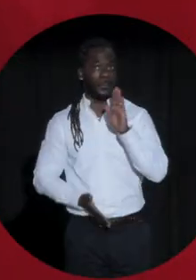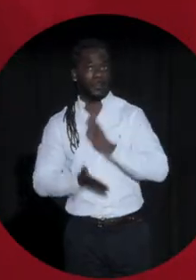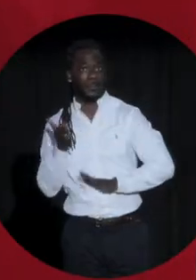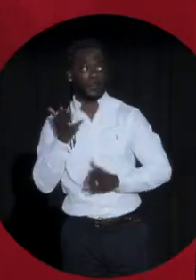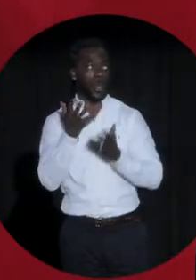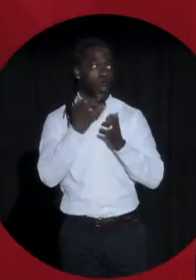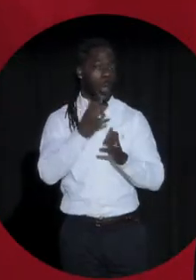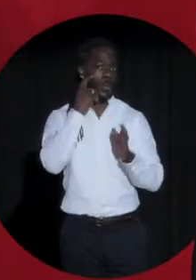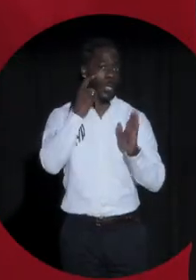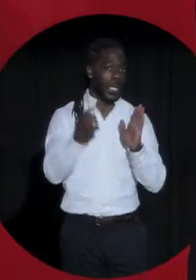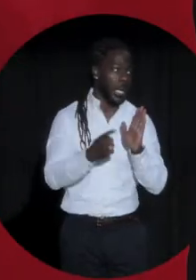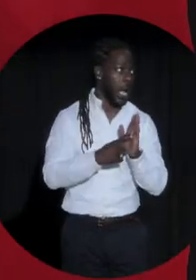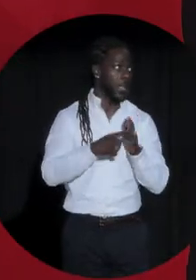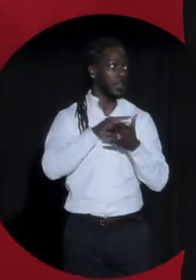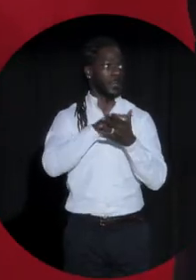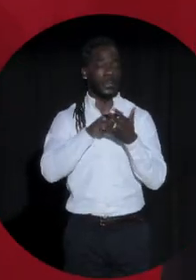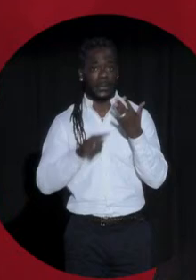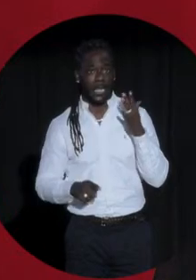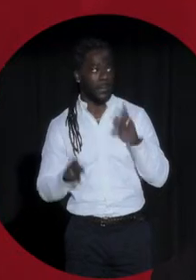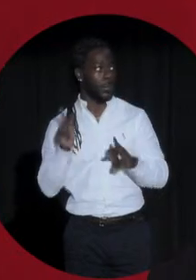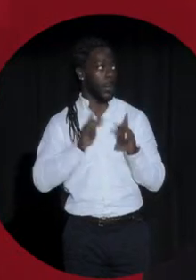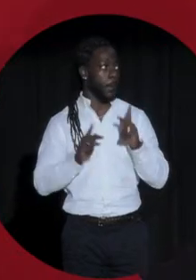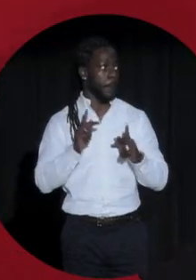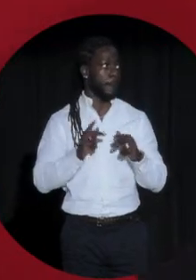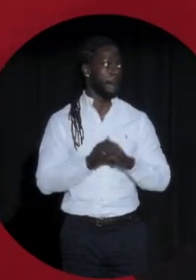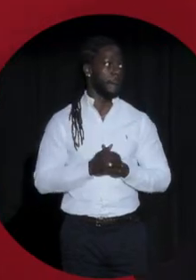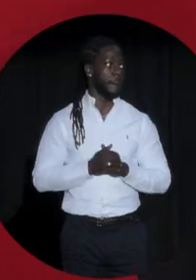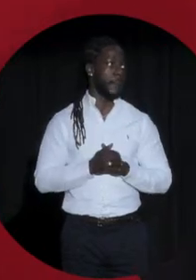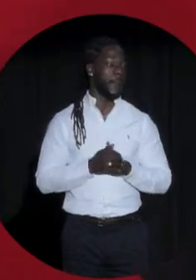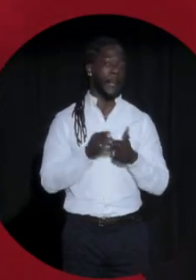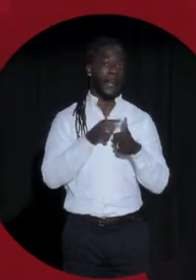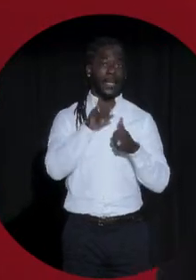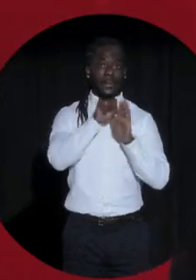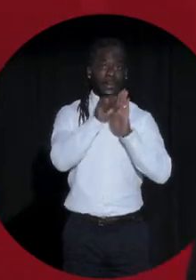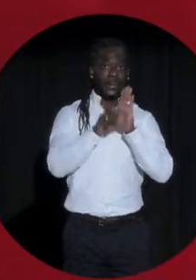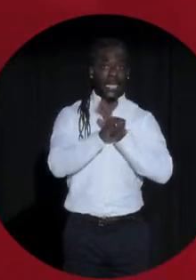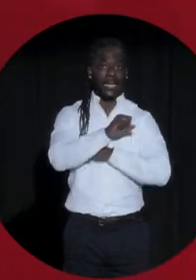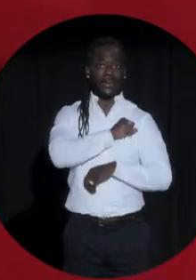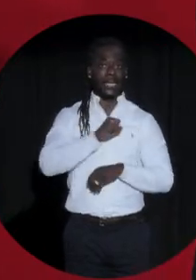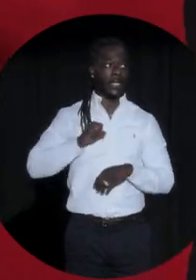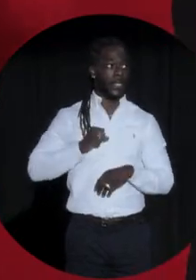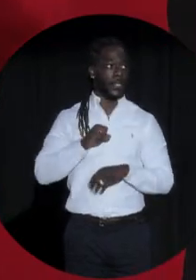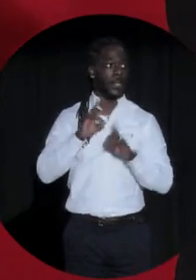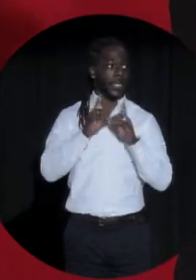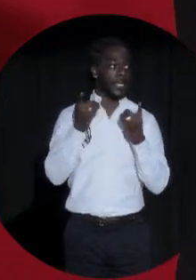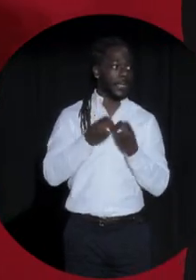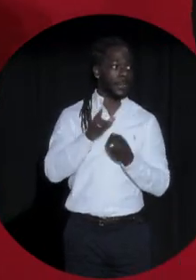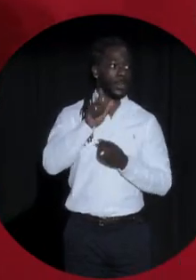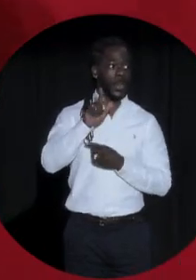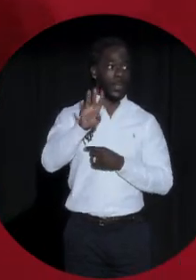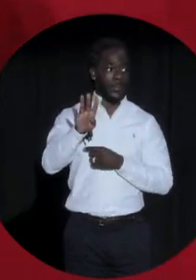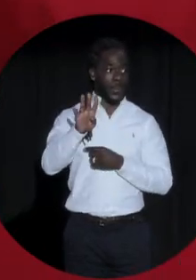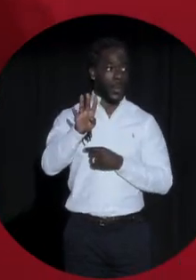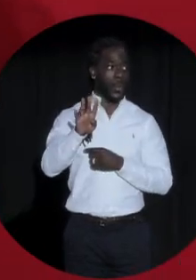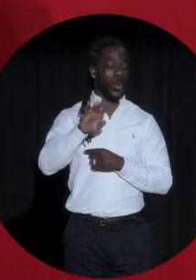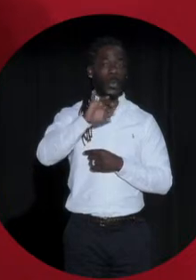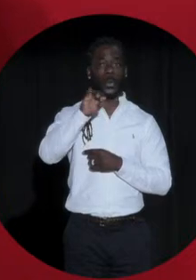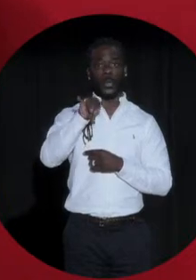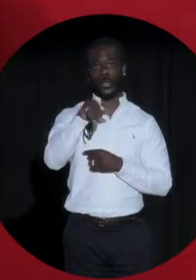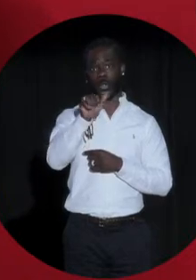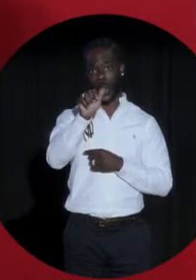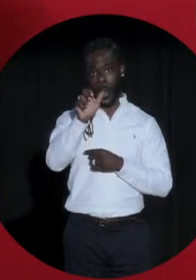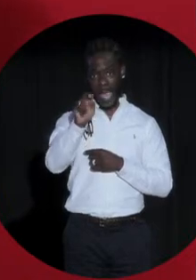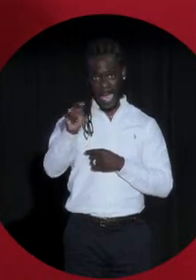we would like to acknowledge, please. That would be State Senator District 24, Joanne Benson.